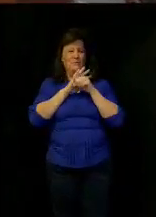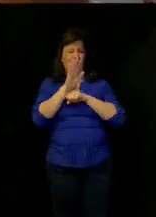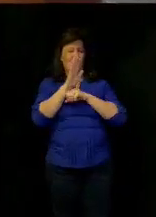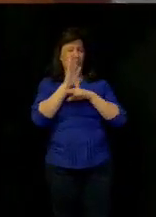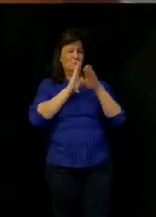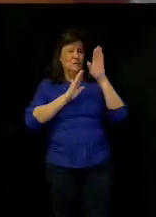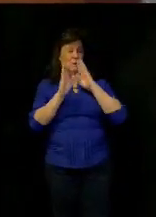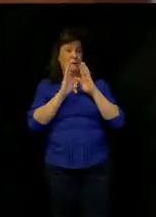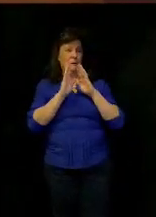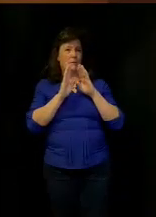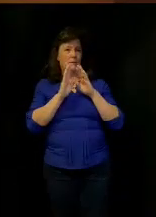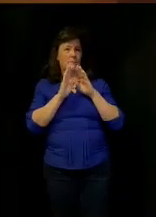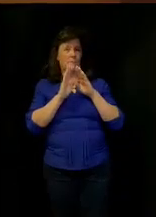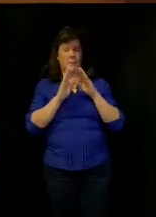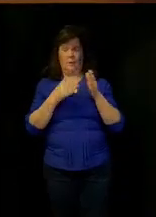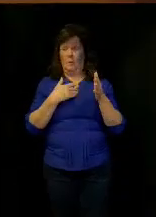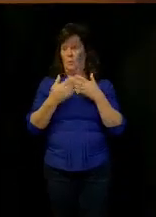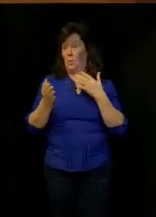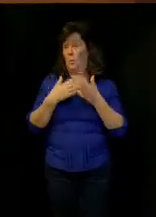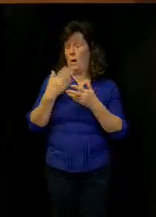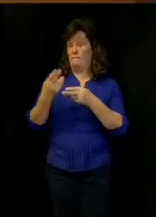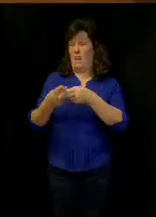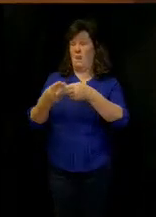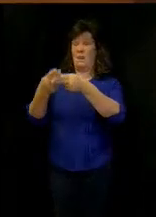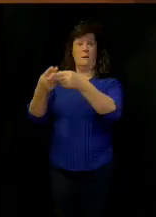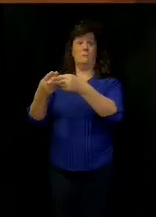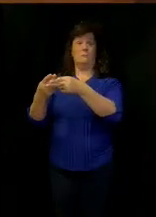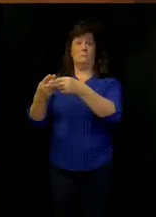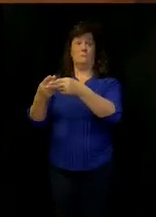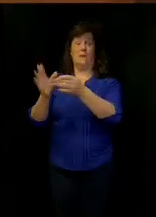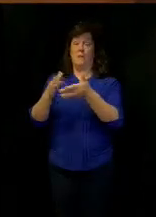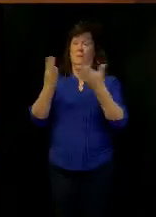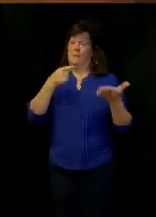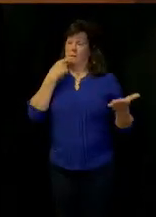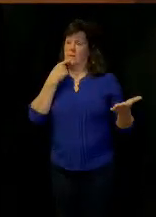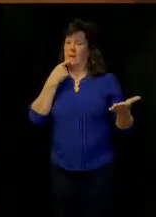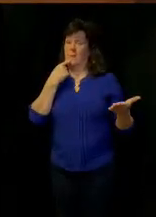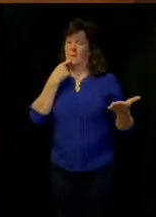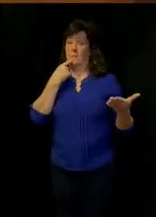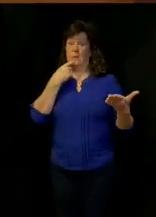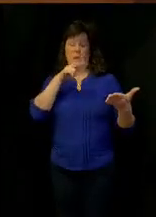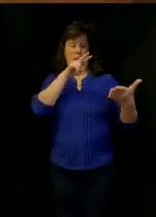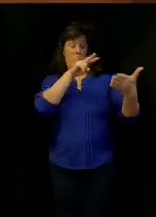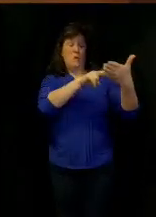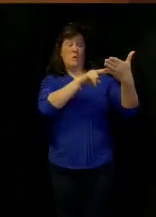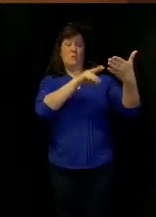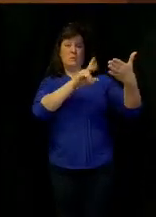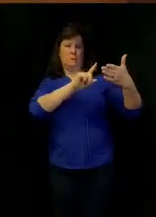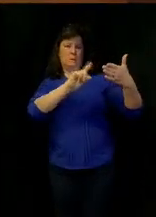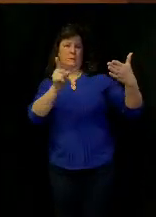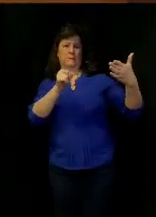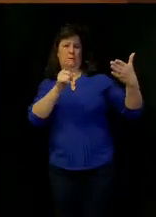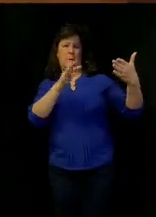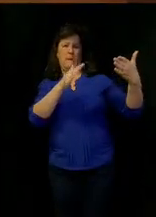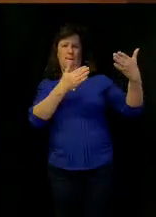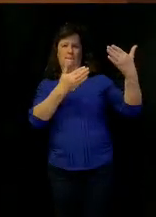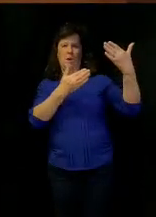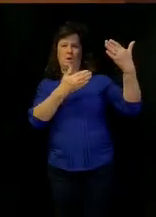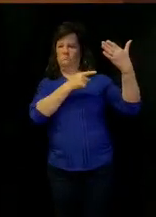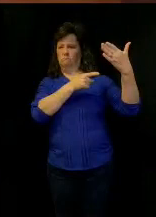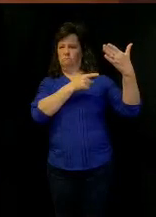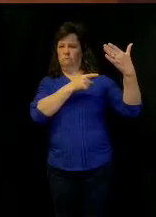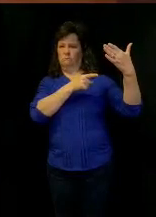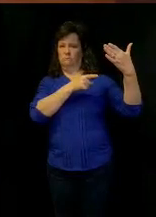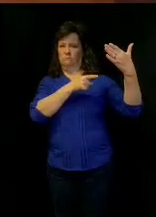Well, that's a bunch of whatever. You can call whatever, but I'm just saying this is what the Bible says. I'm looking at a different mirror. I don't know.